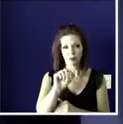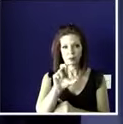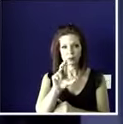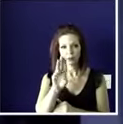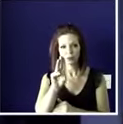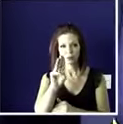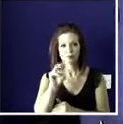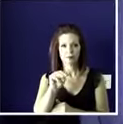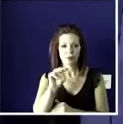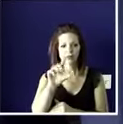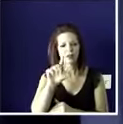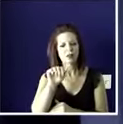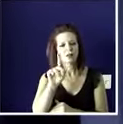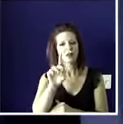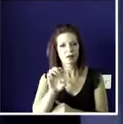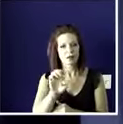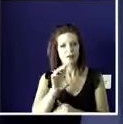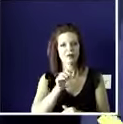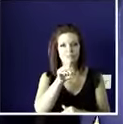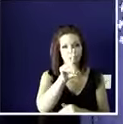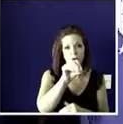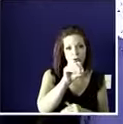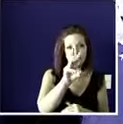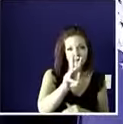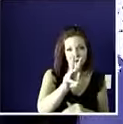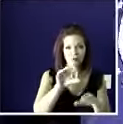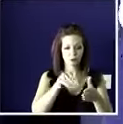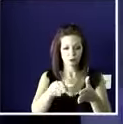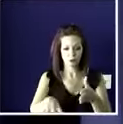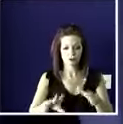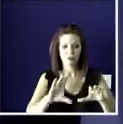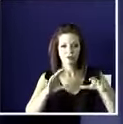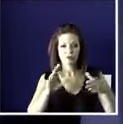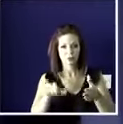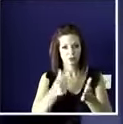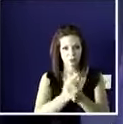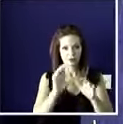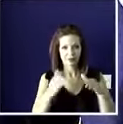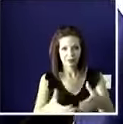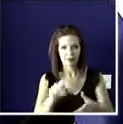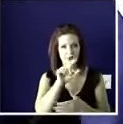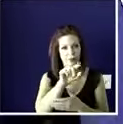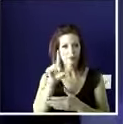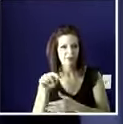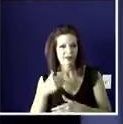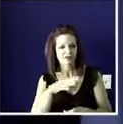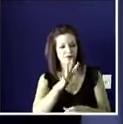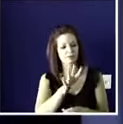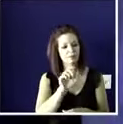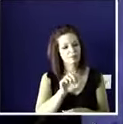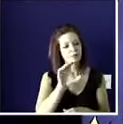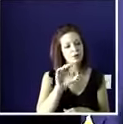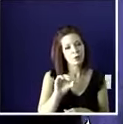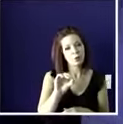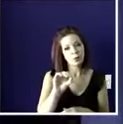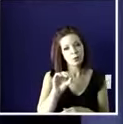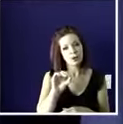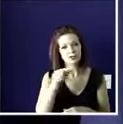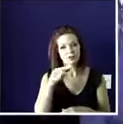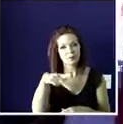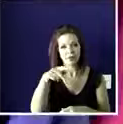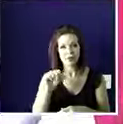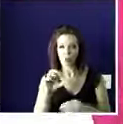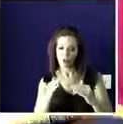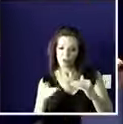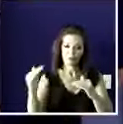We have 106 students in the graduating class of 2020 that have a 4.0 cumulative GPA or better. Would you